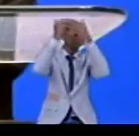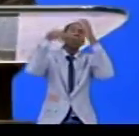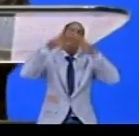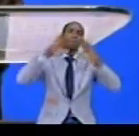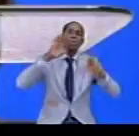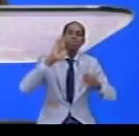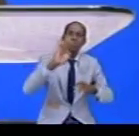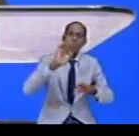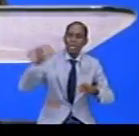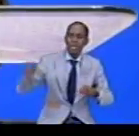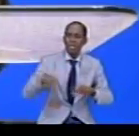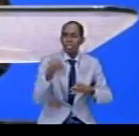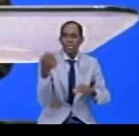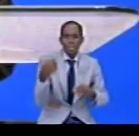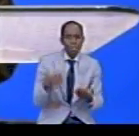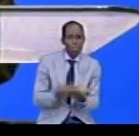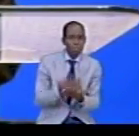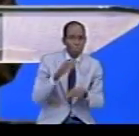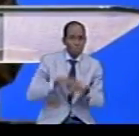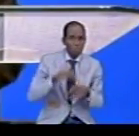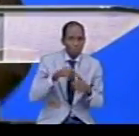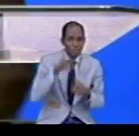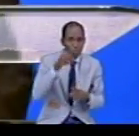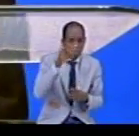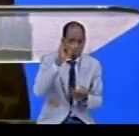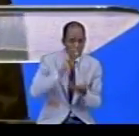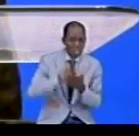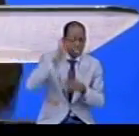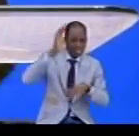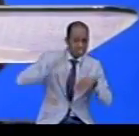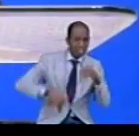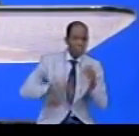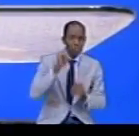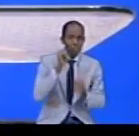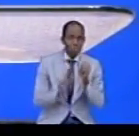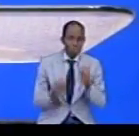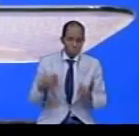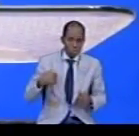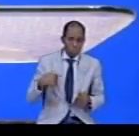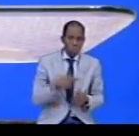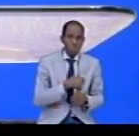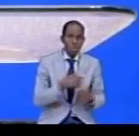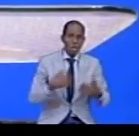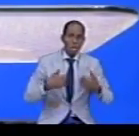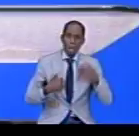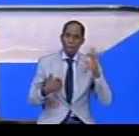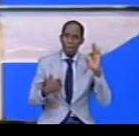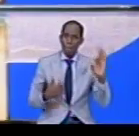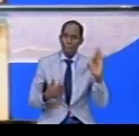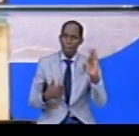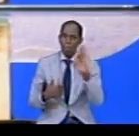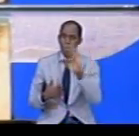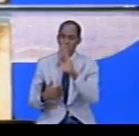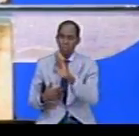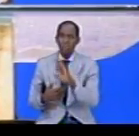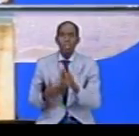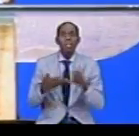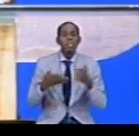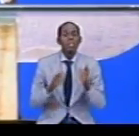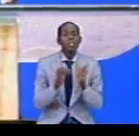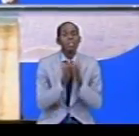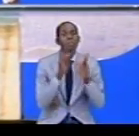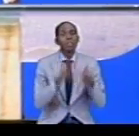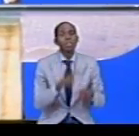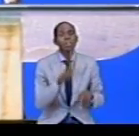Gospel unto you that that which year which we are preach unto you let him